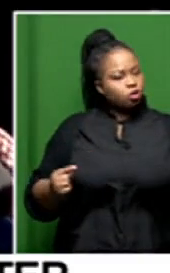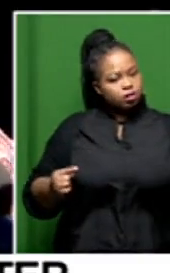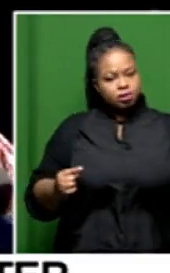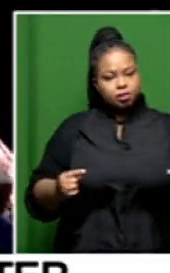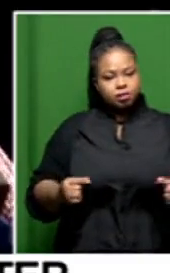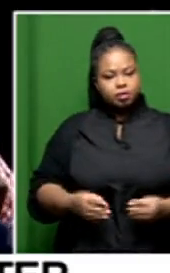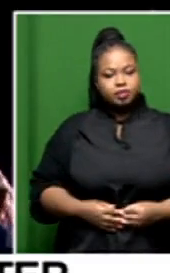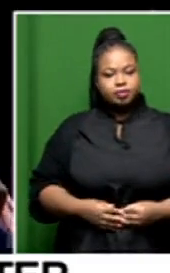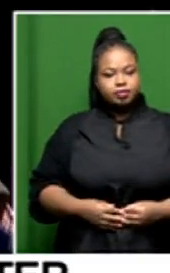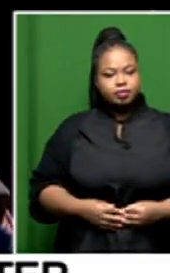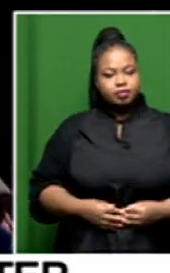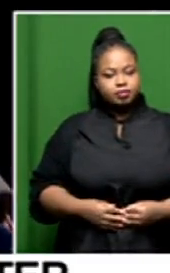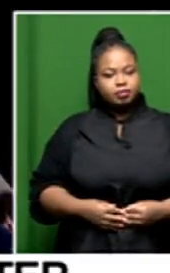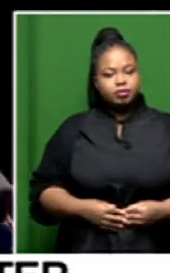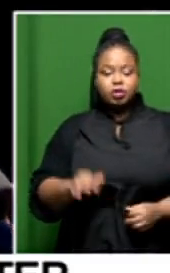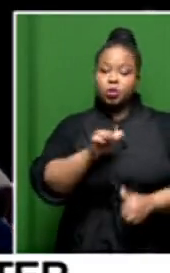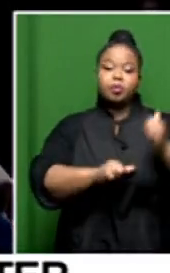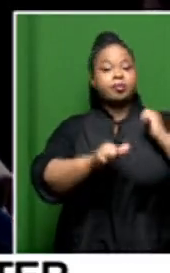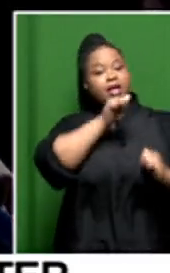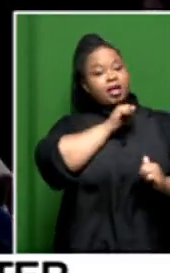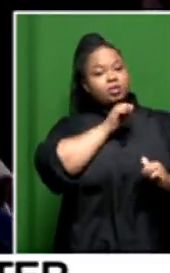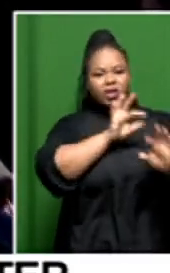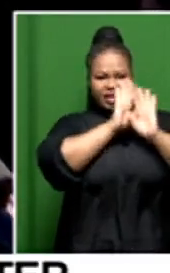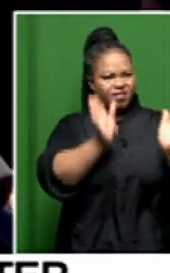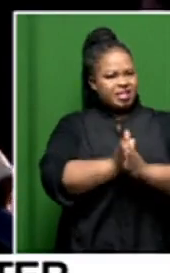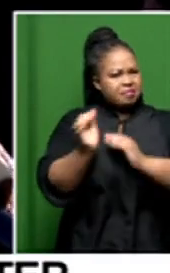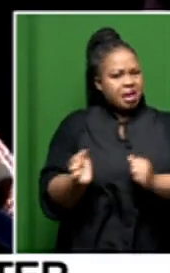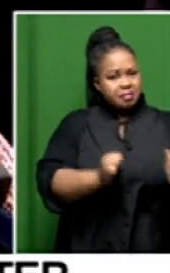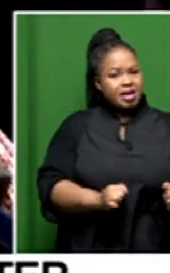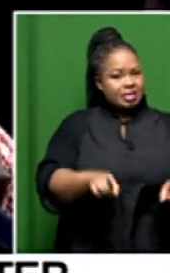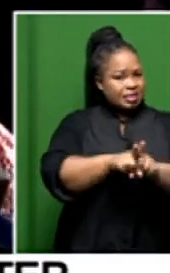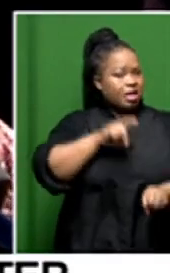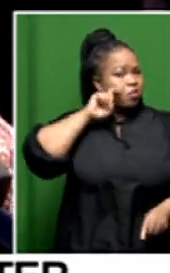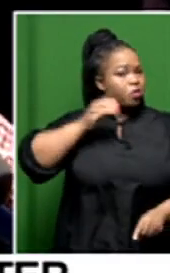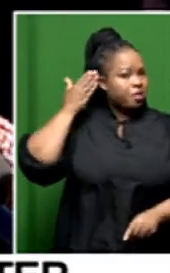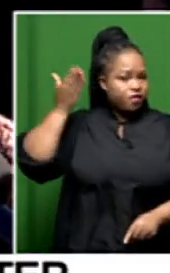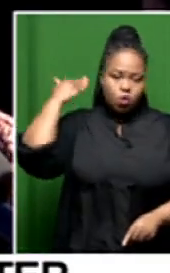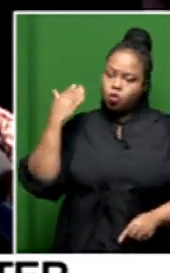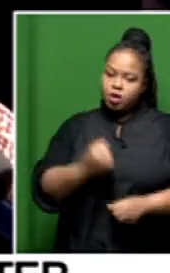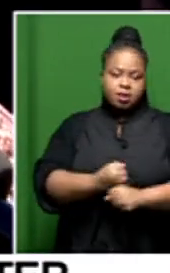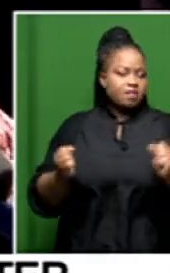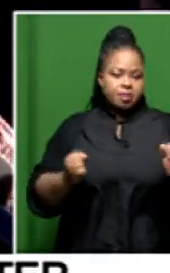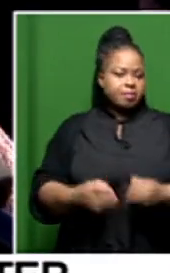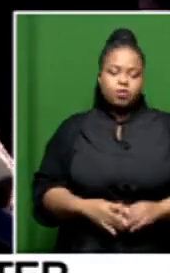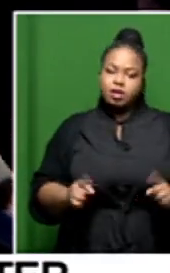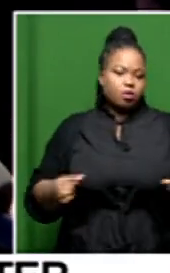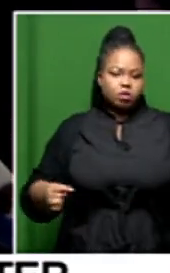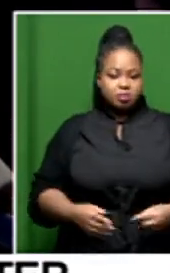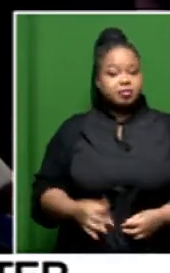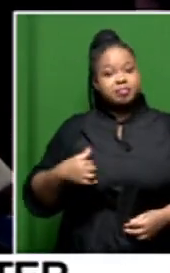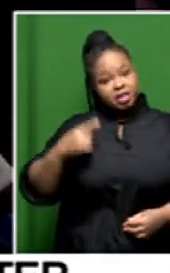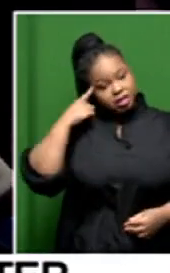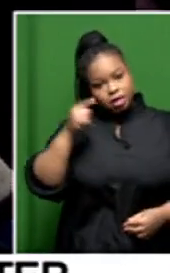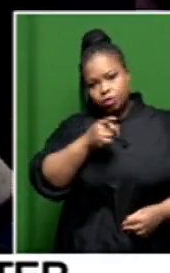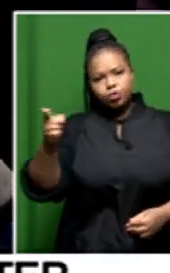not be able to go back to everything that existed pre-business rescue. I think you